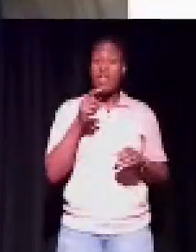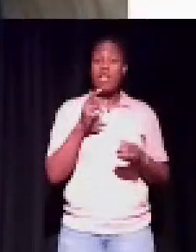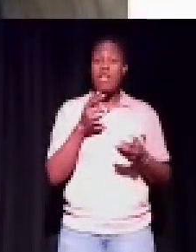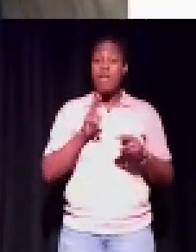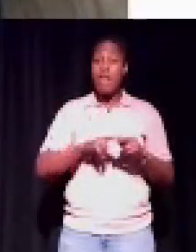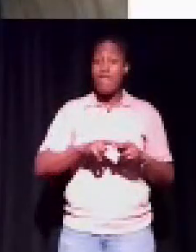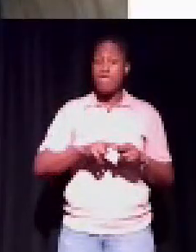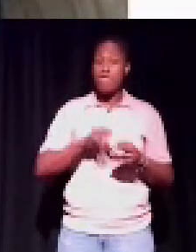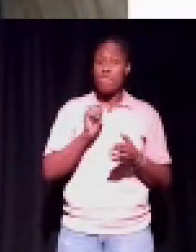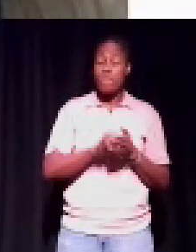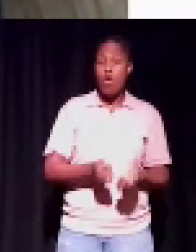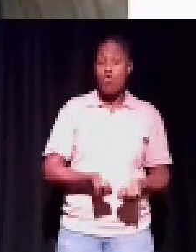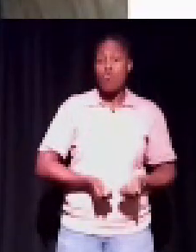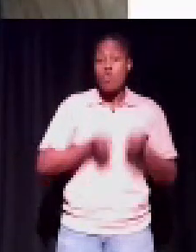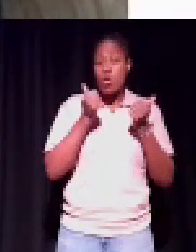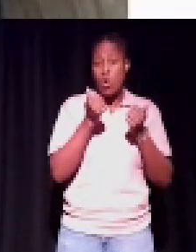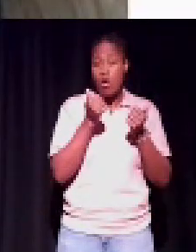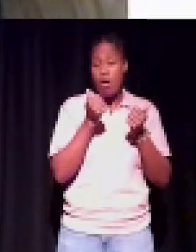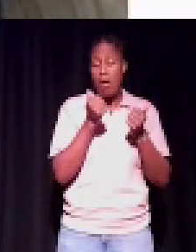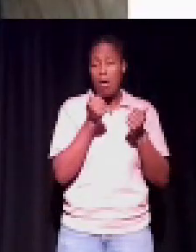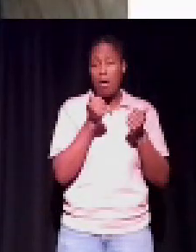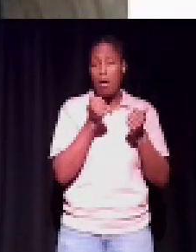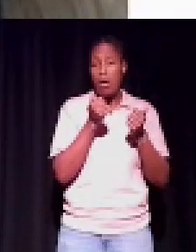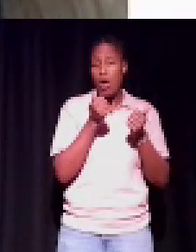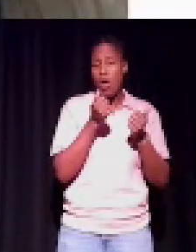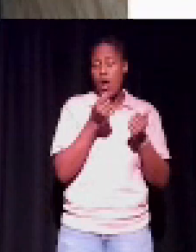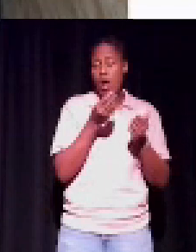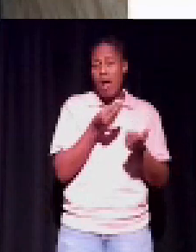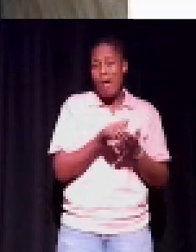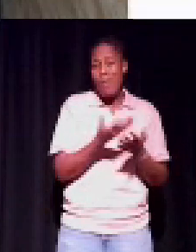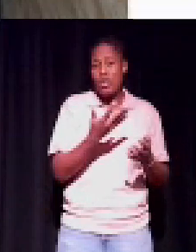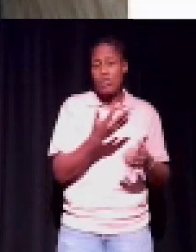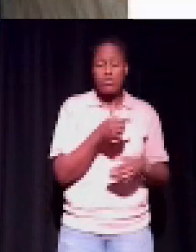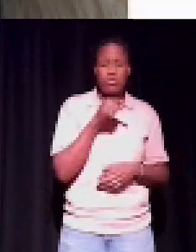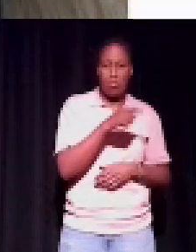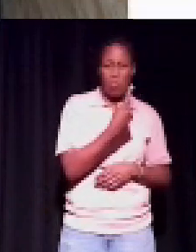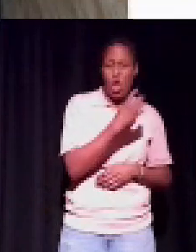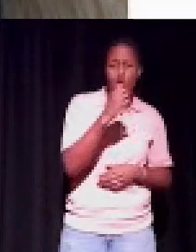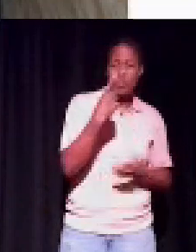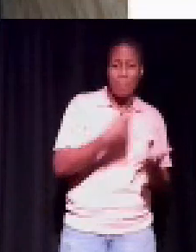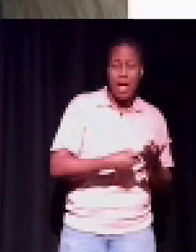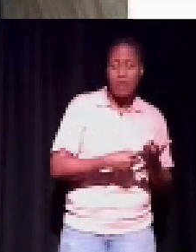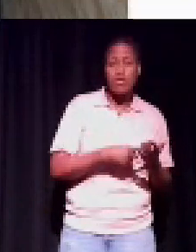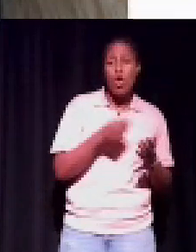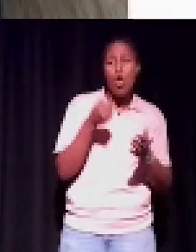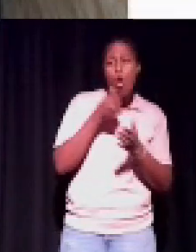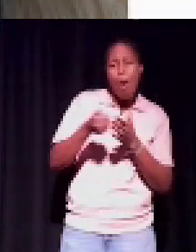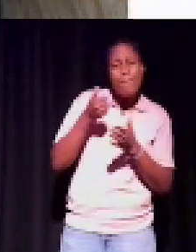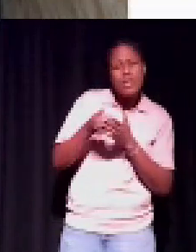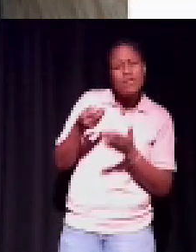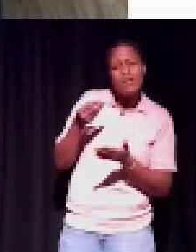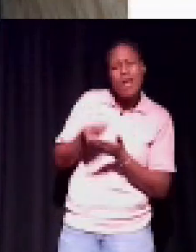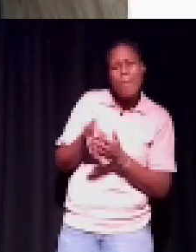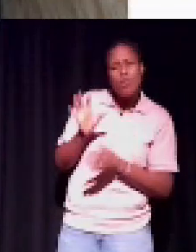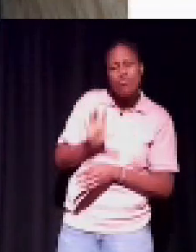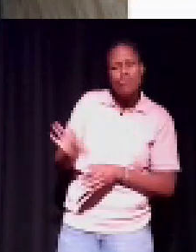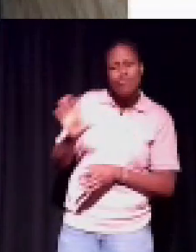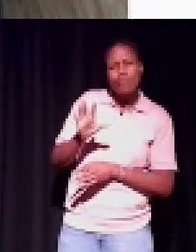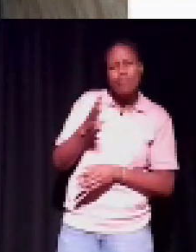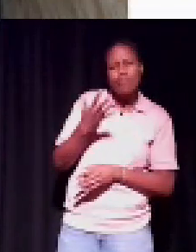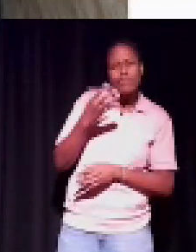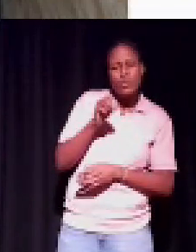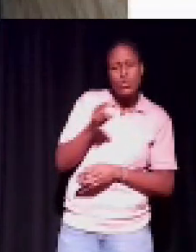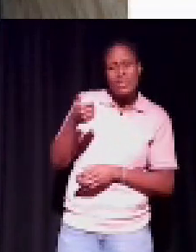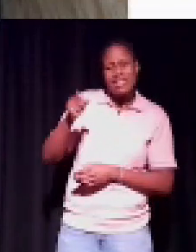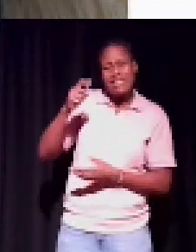one. And it's not unusual for them to be £50, £60. Which they're made that well